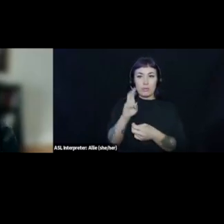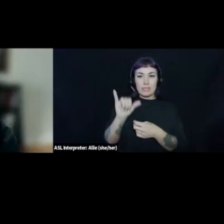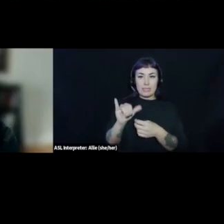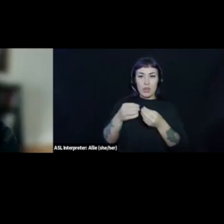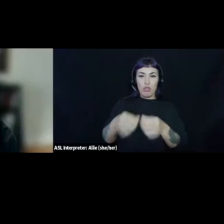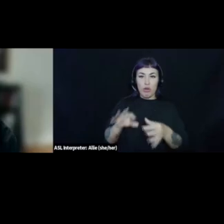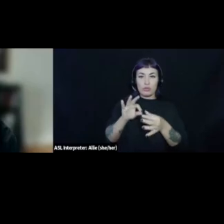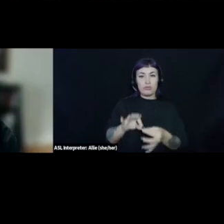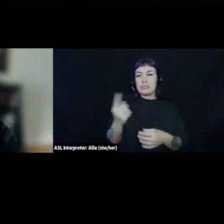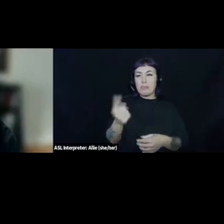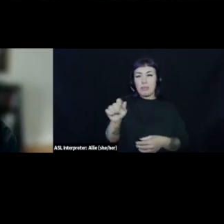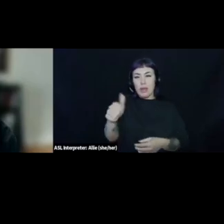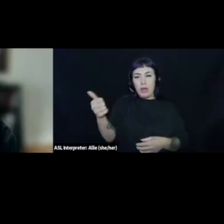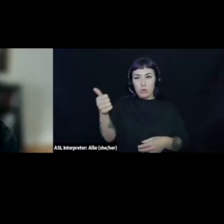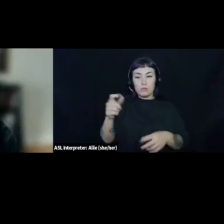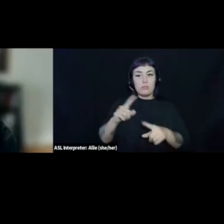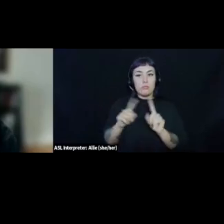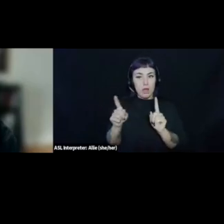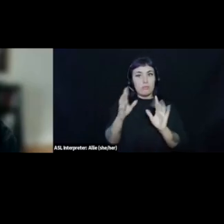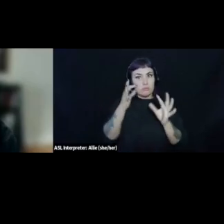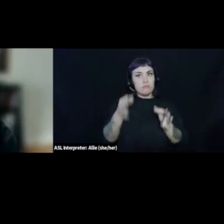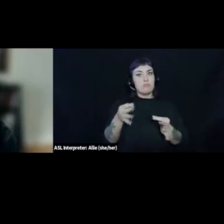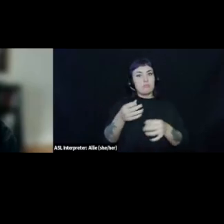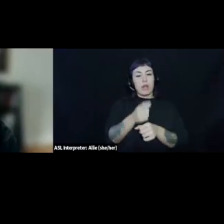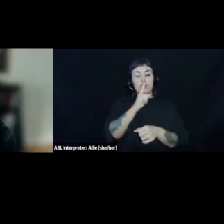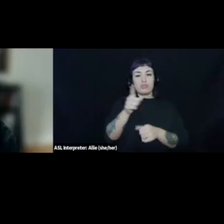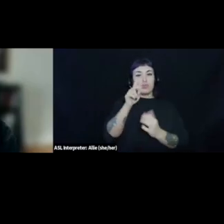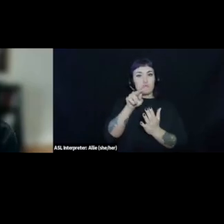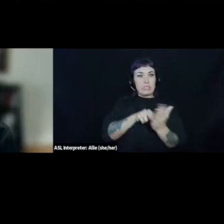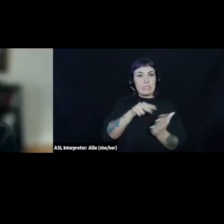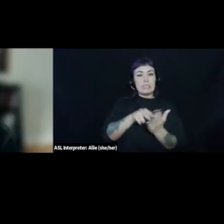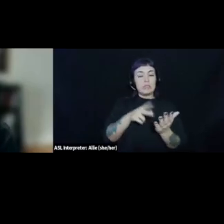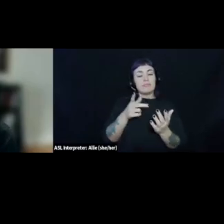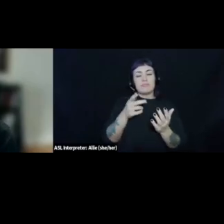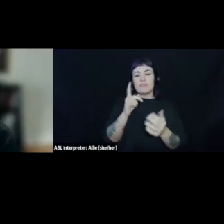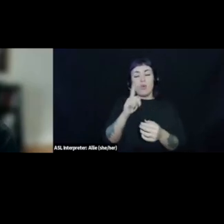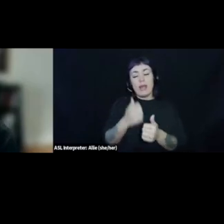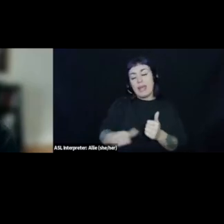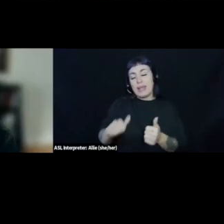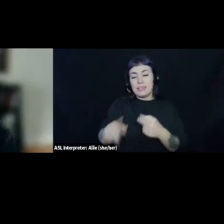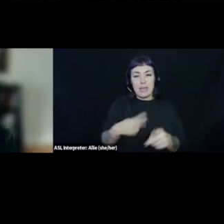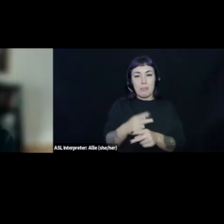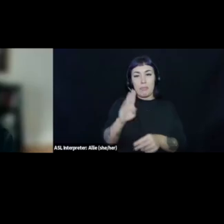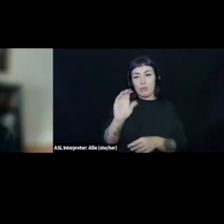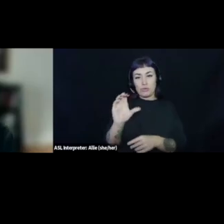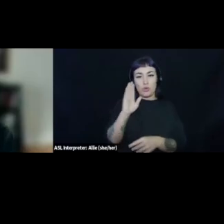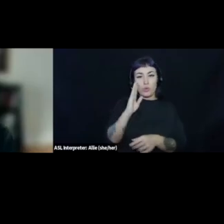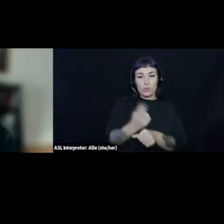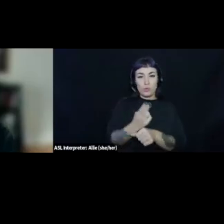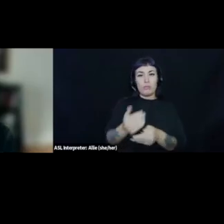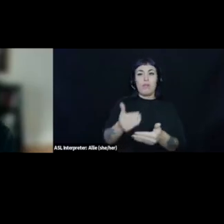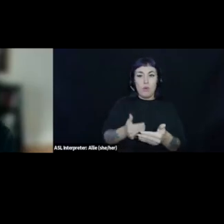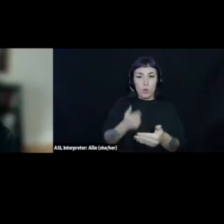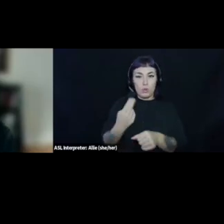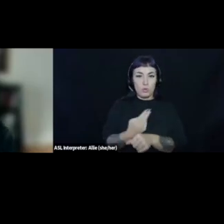loss related. It's something else, but definitely make sure that you read up on any type of birth control you're going to use before using